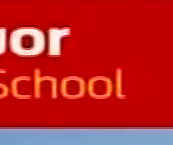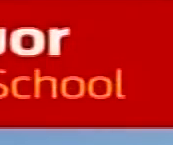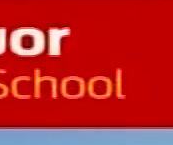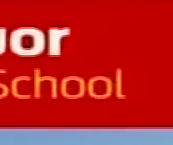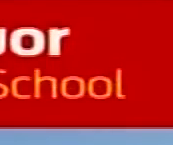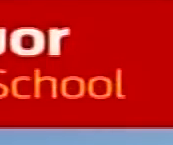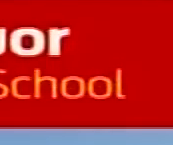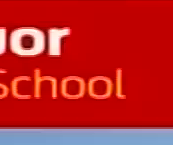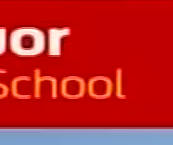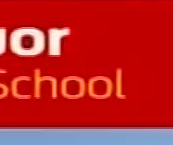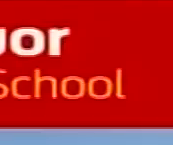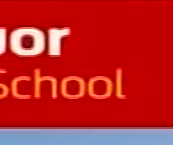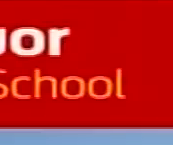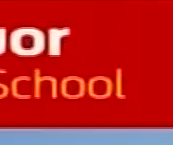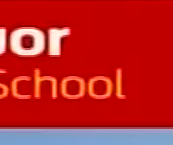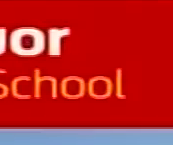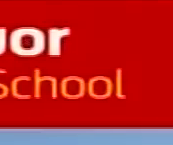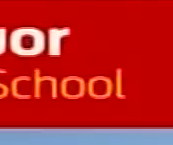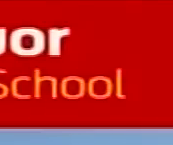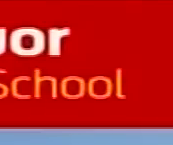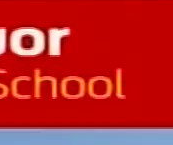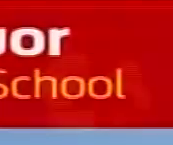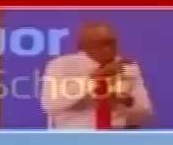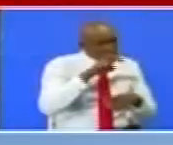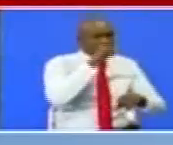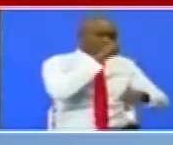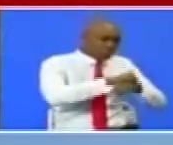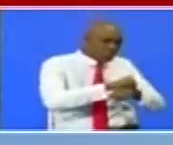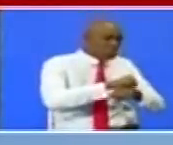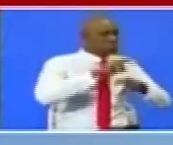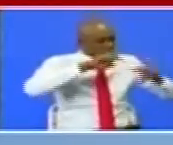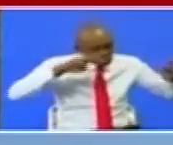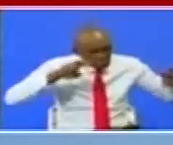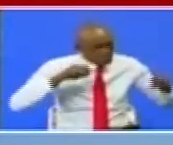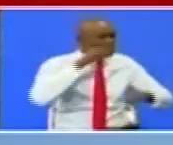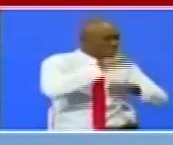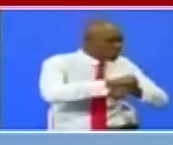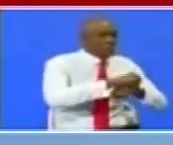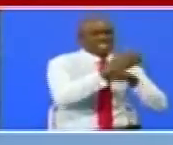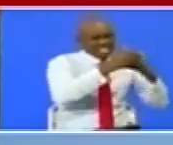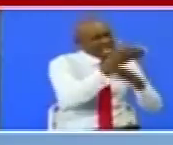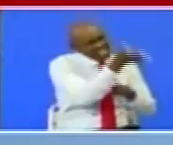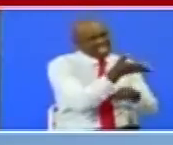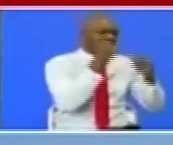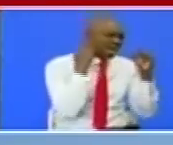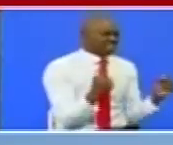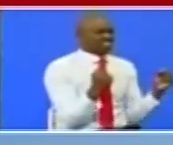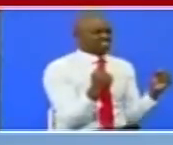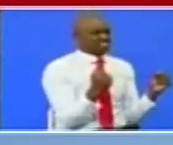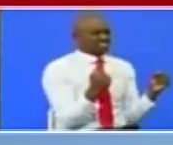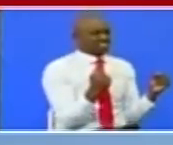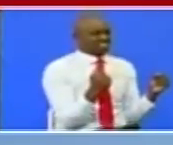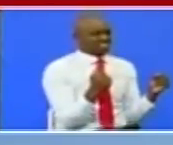Mama Elijah. Well, I've gone round looking for a school that is at least close to Naramat.